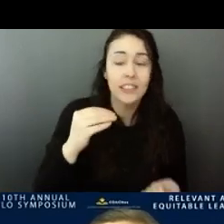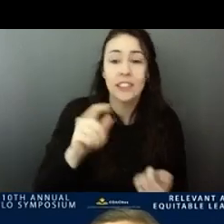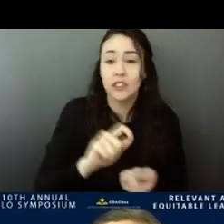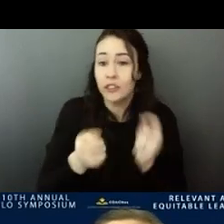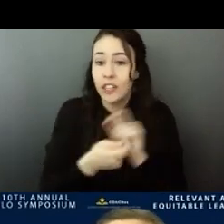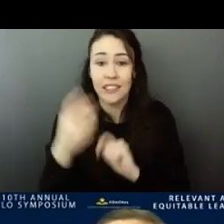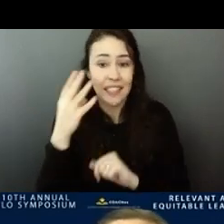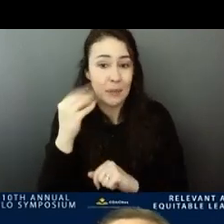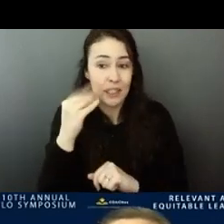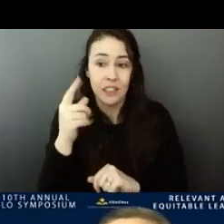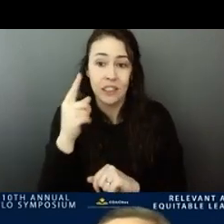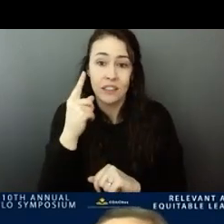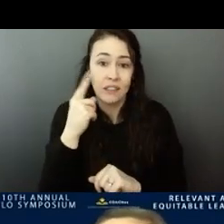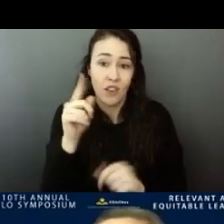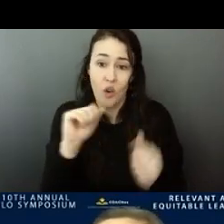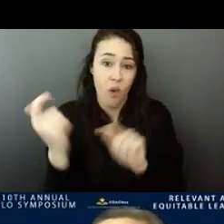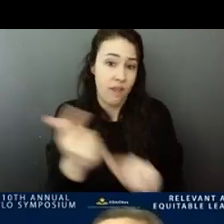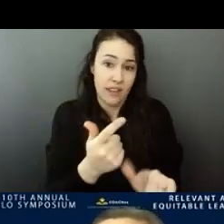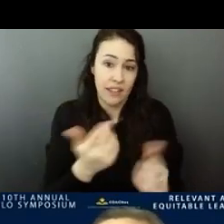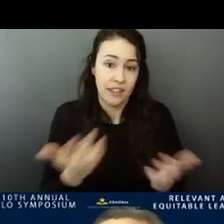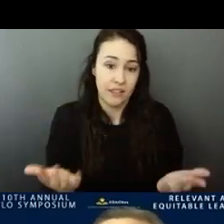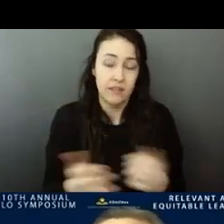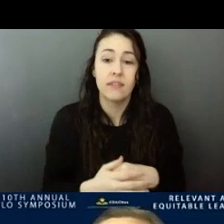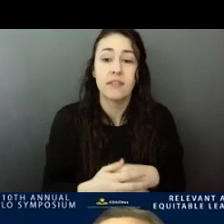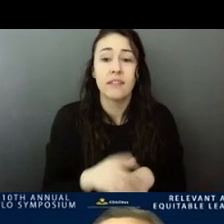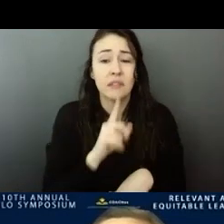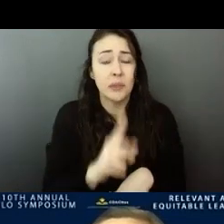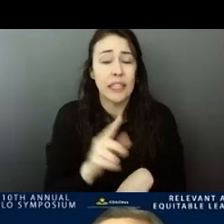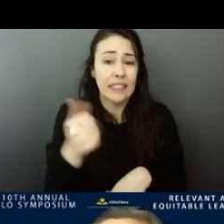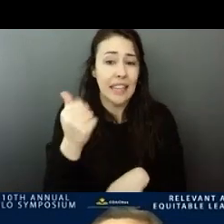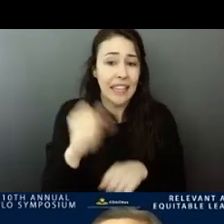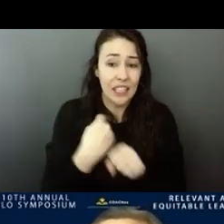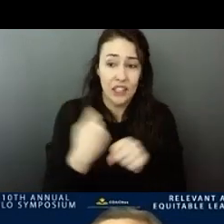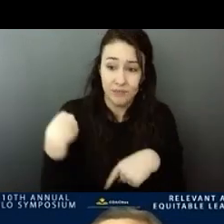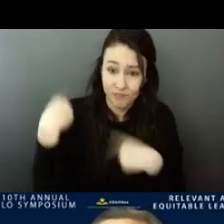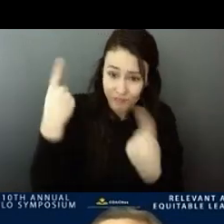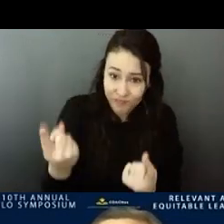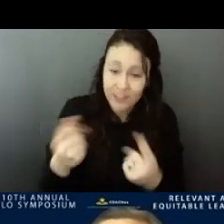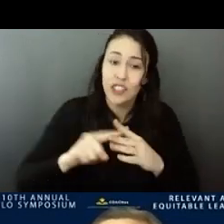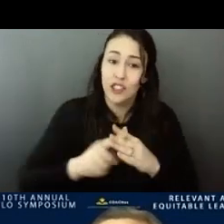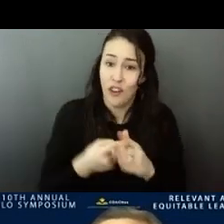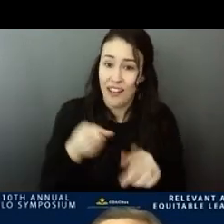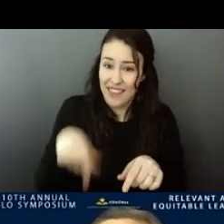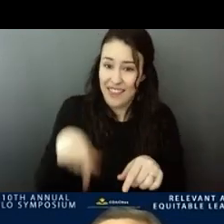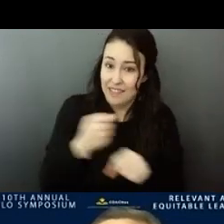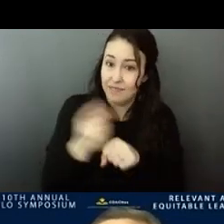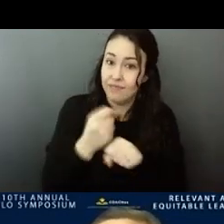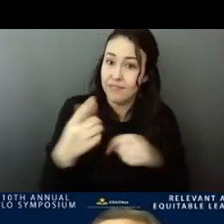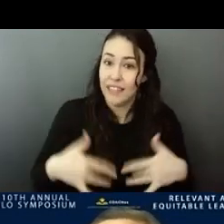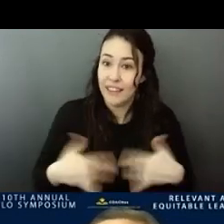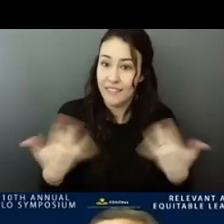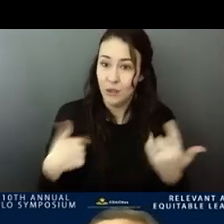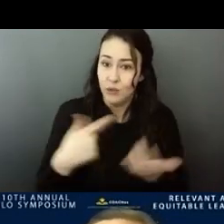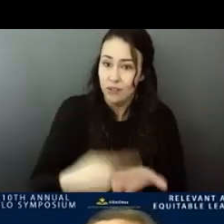all of us. It really has been a decade since we began the annual event to discuss the assessment of student learning. A lot has